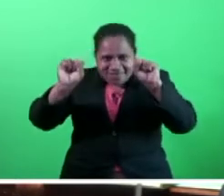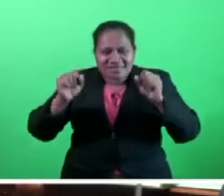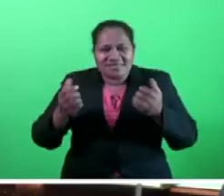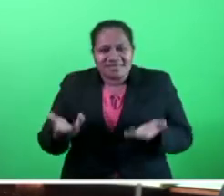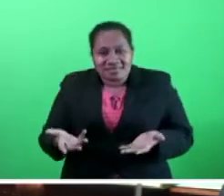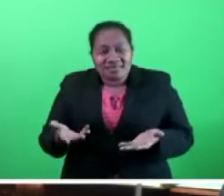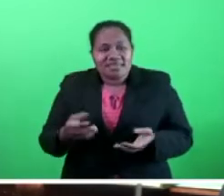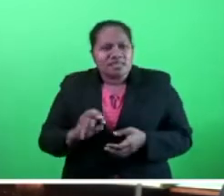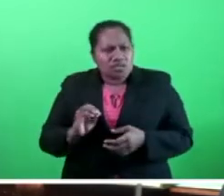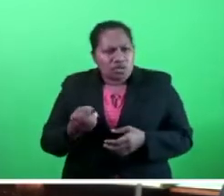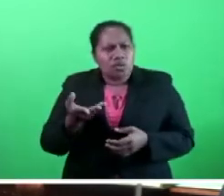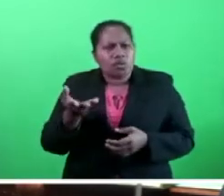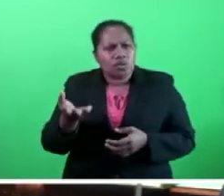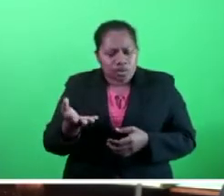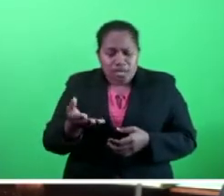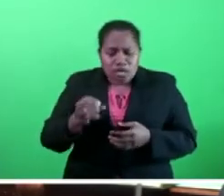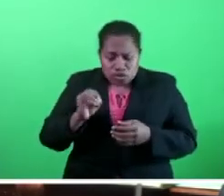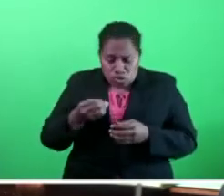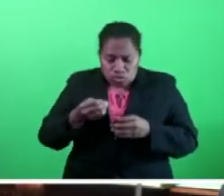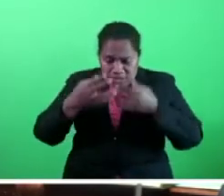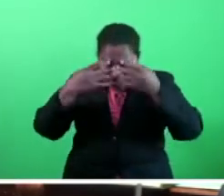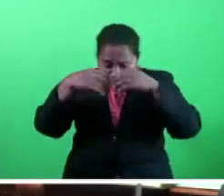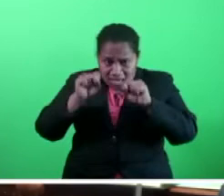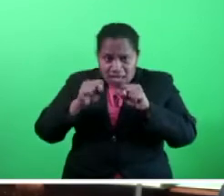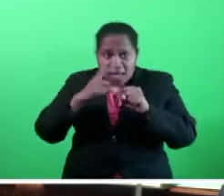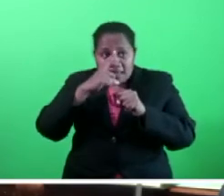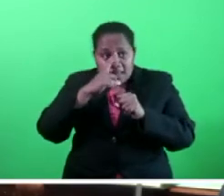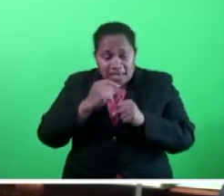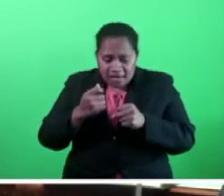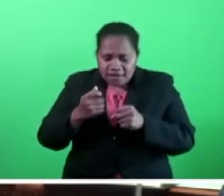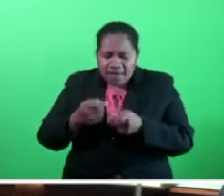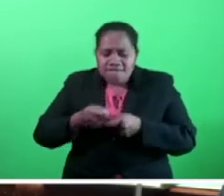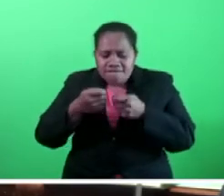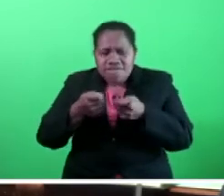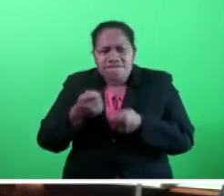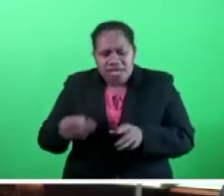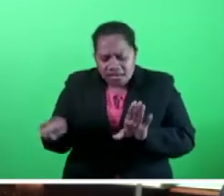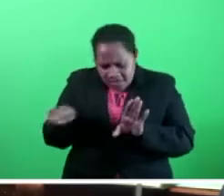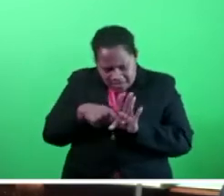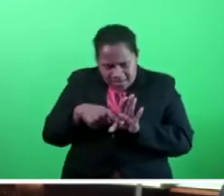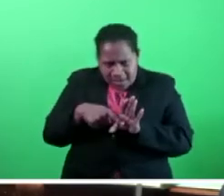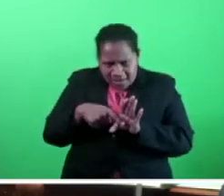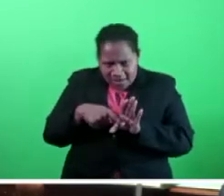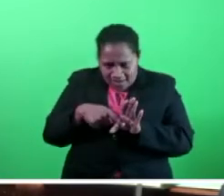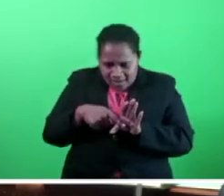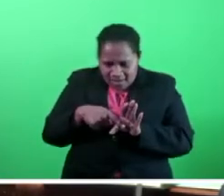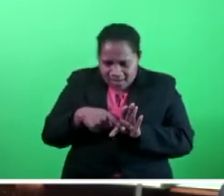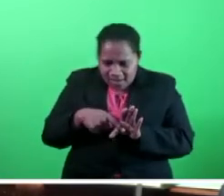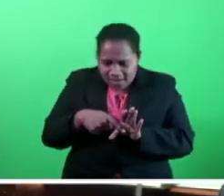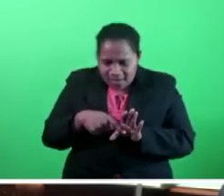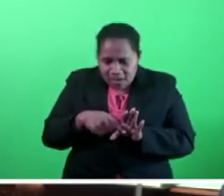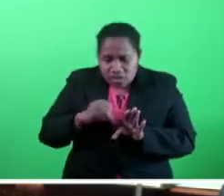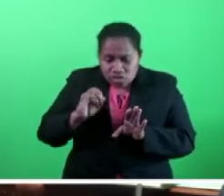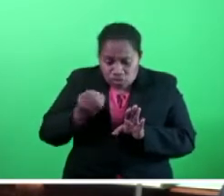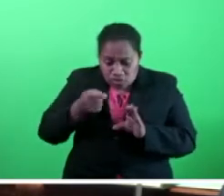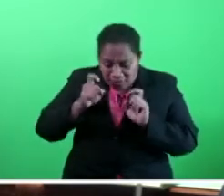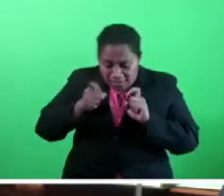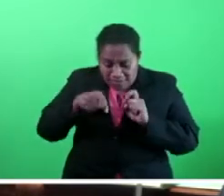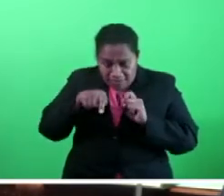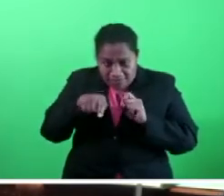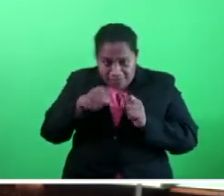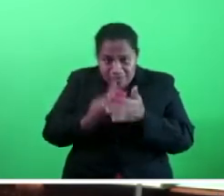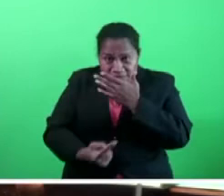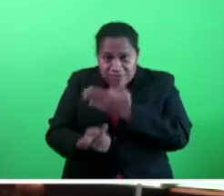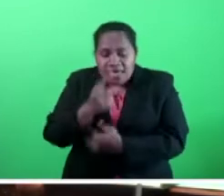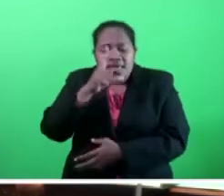where we basically feed the cattle inside. We don't let the cattle move outside. And in that way, we will be able to